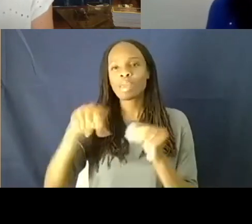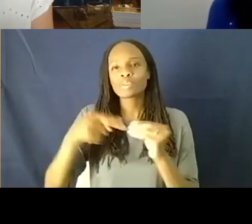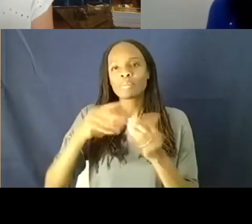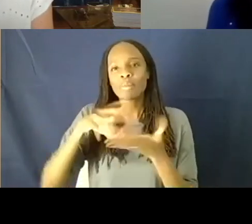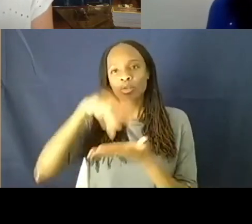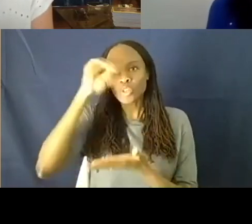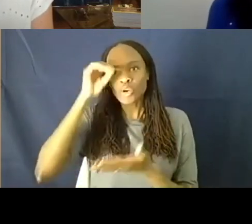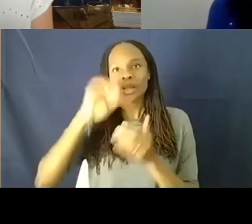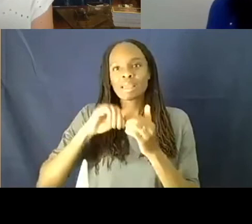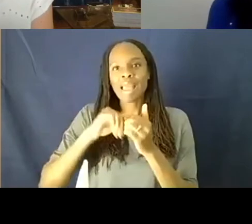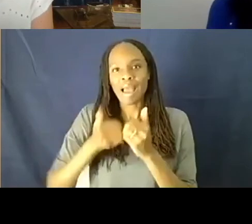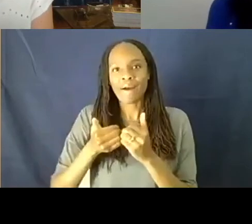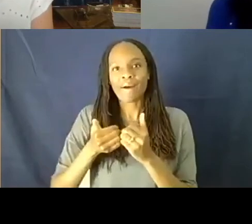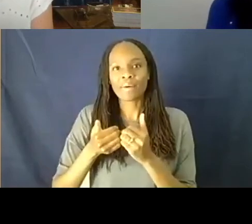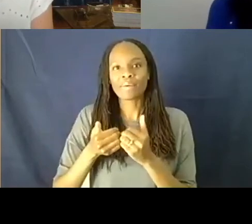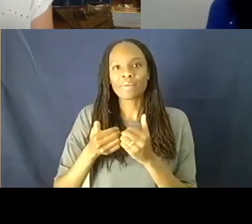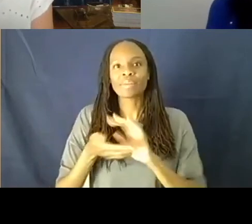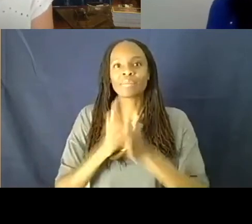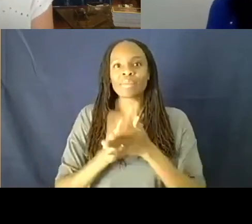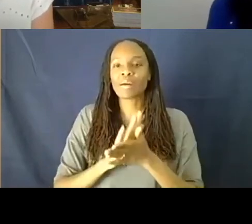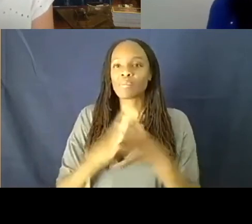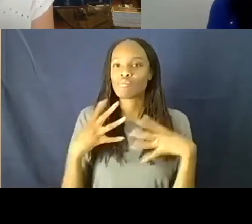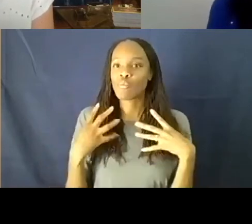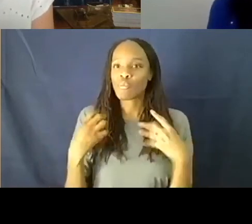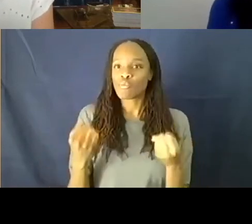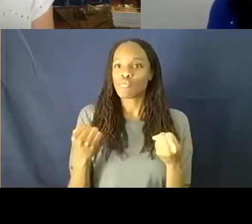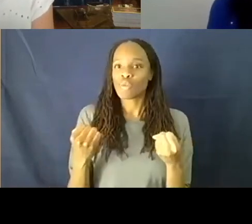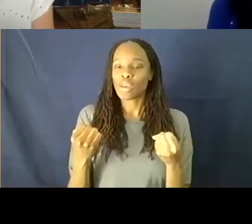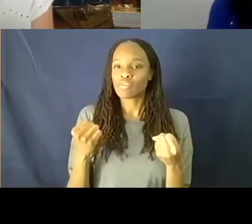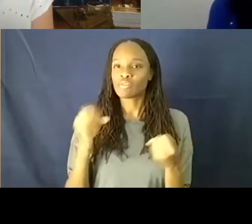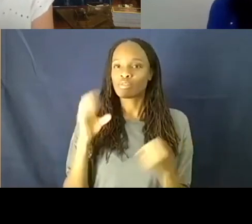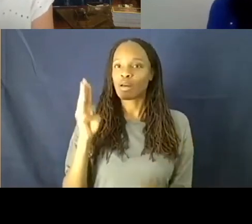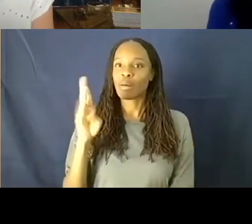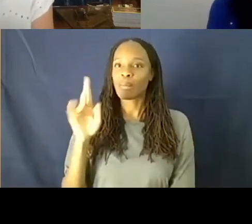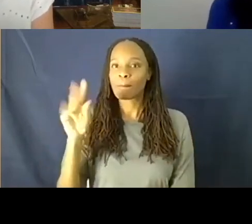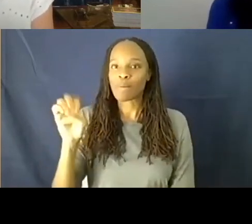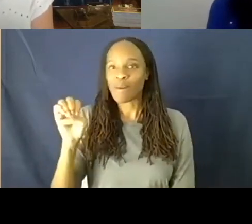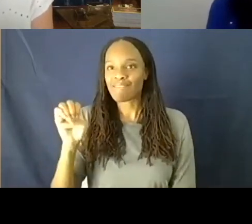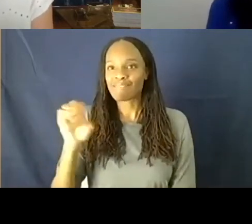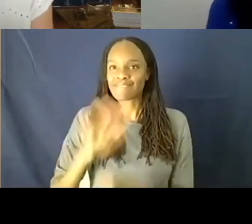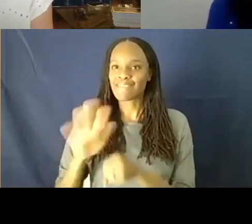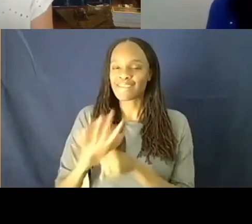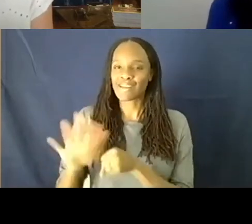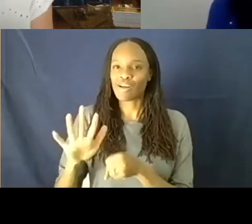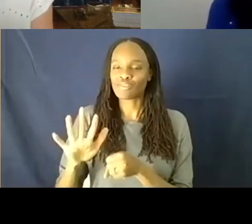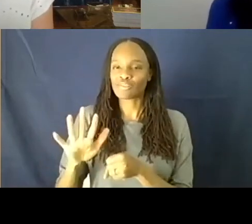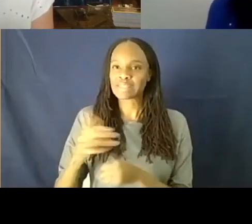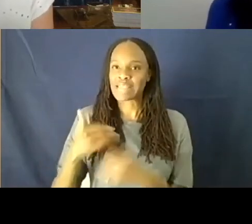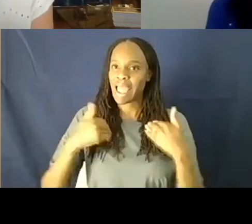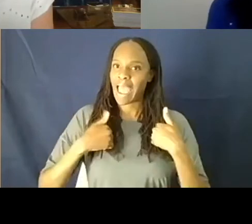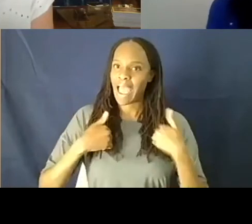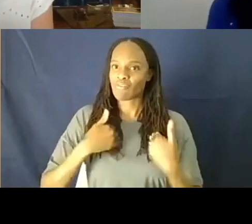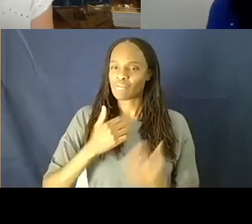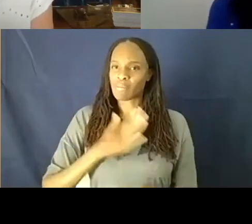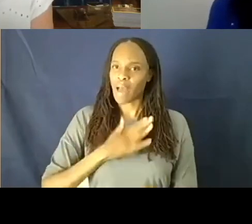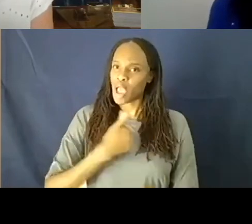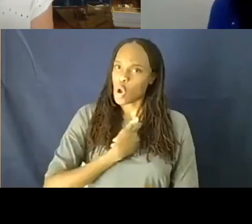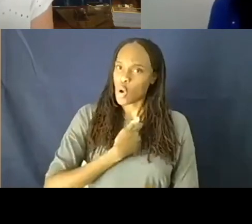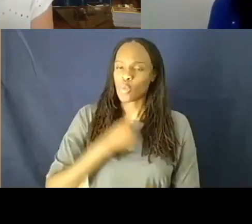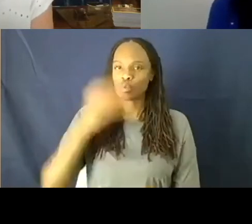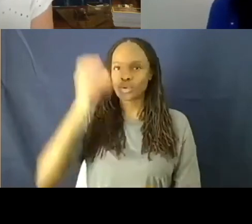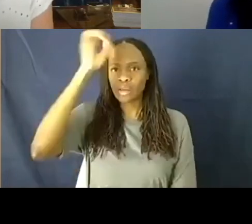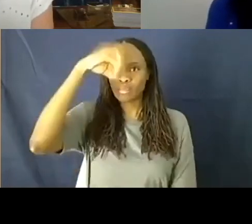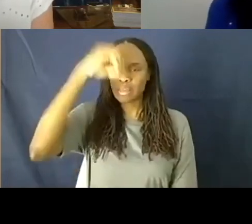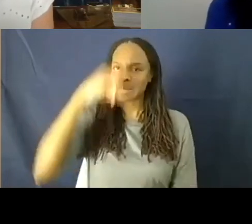be brave enough to shape my own opinions and stand by them